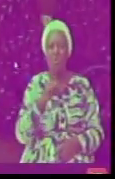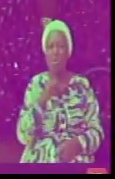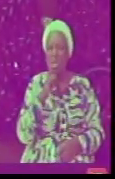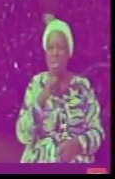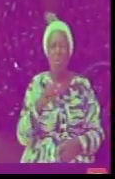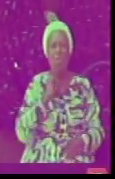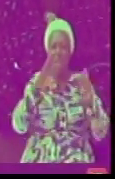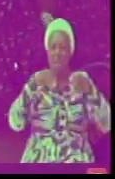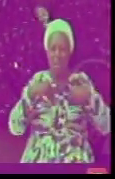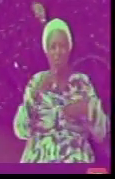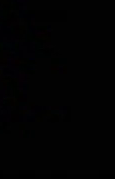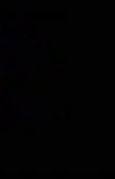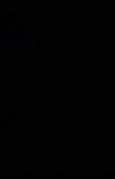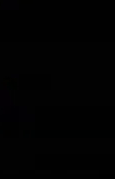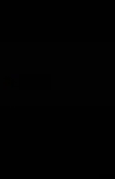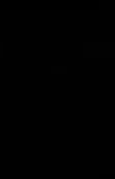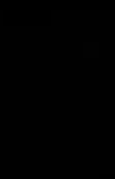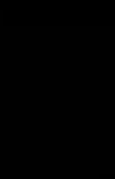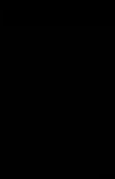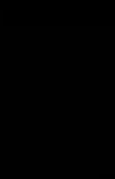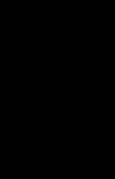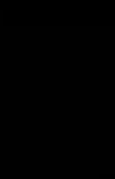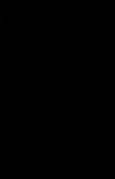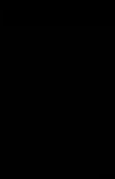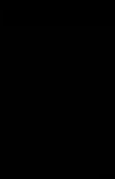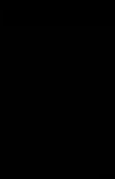you. He will take you.